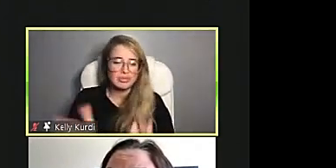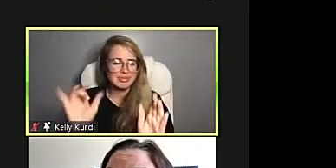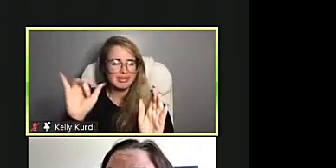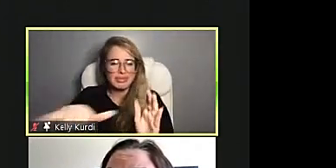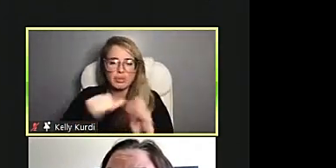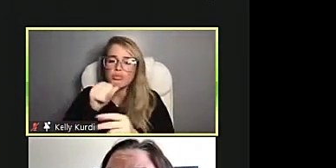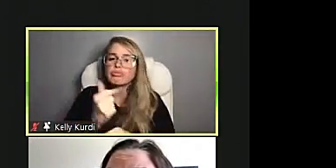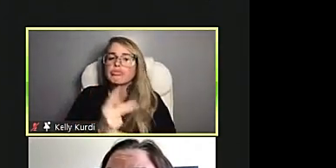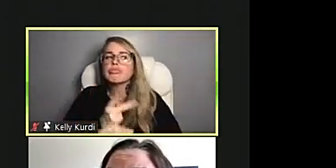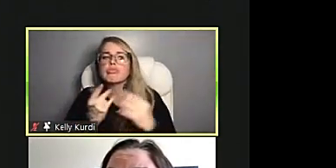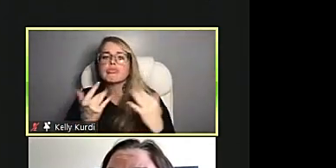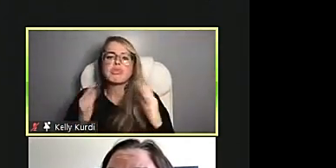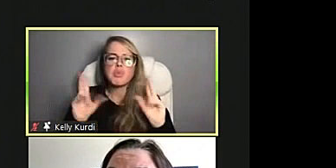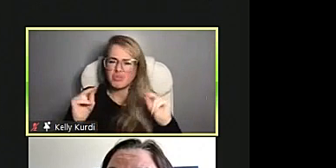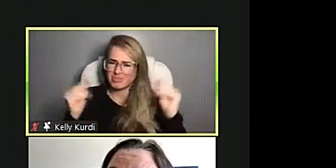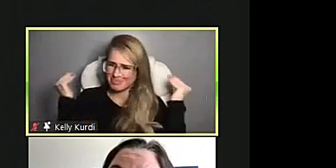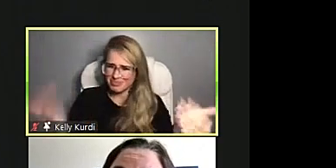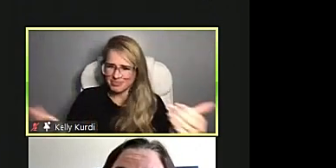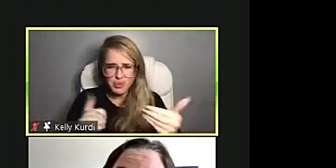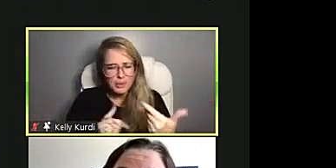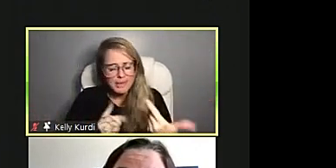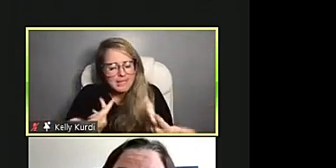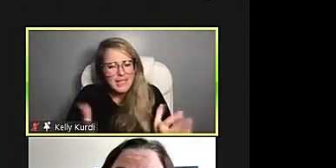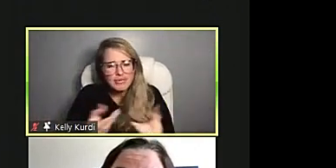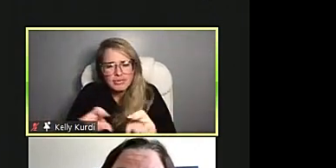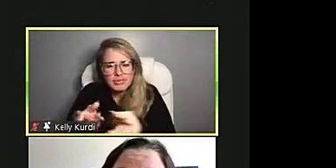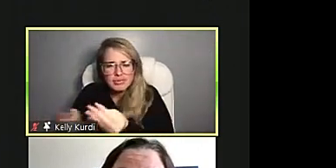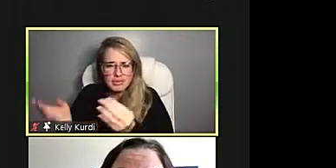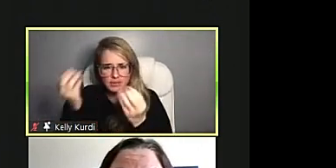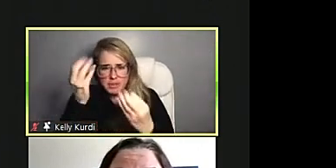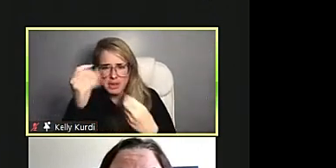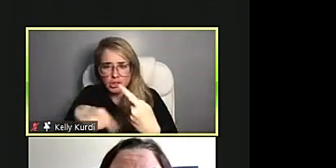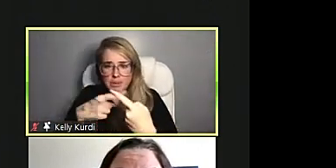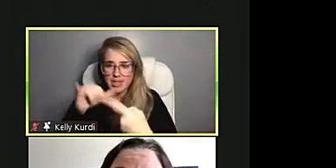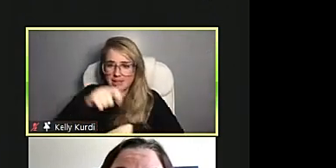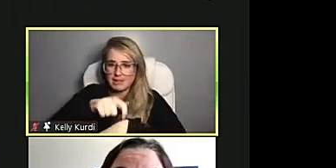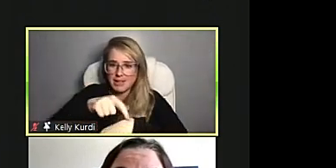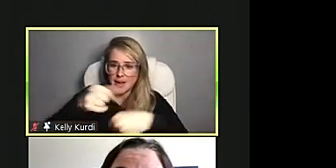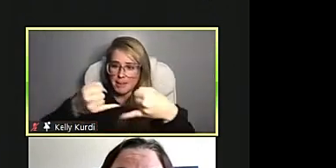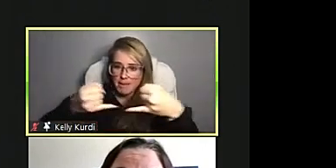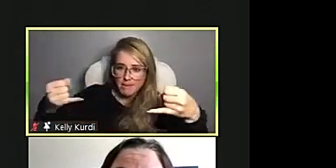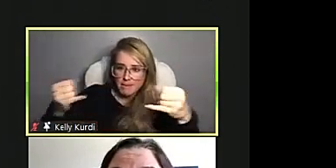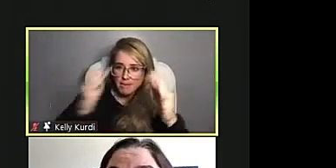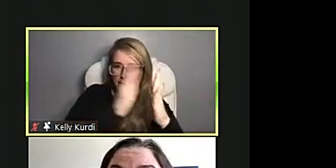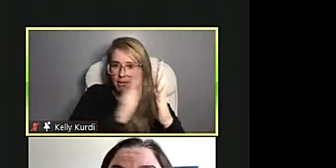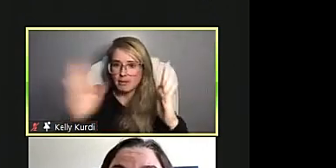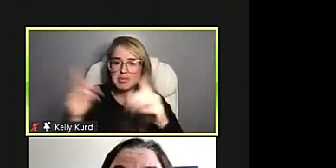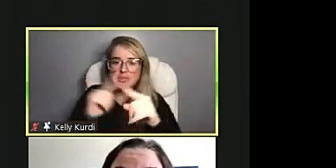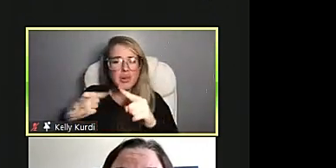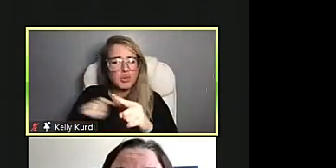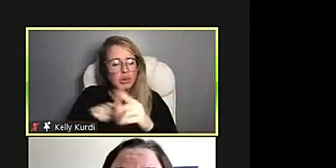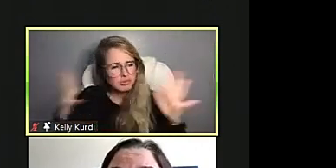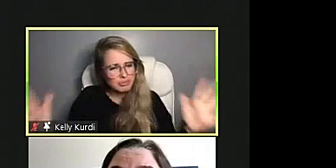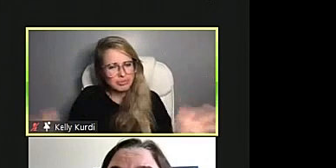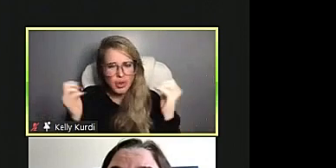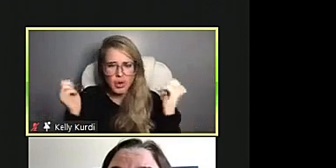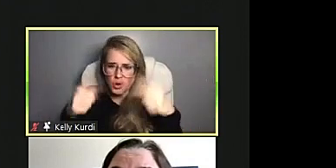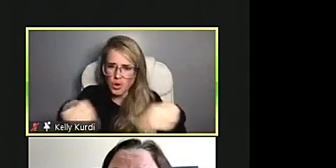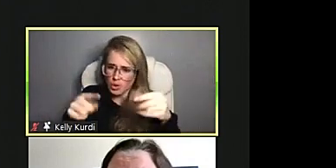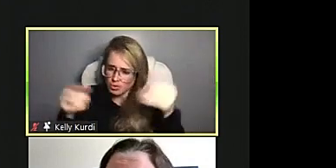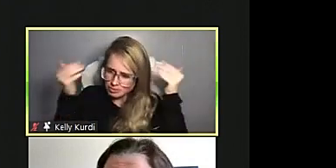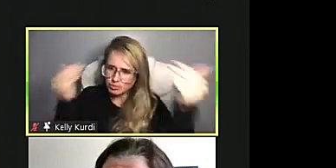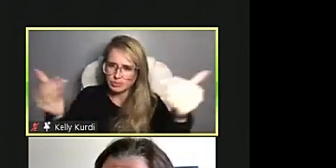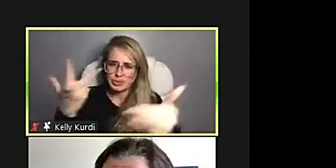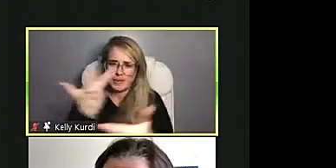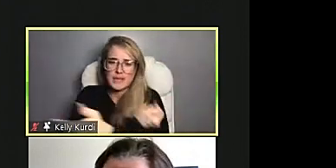we've provided information previously on, what that timeline looks like, but we really would encourage vaccination. And